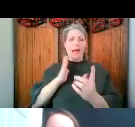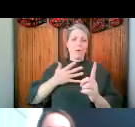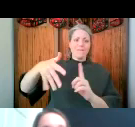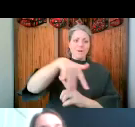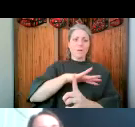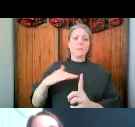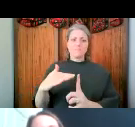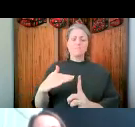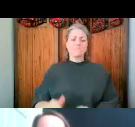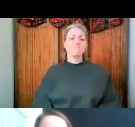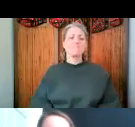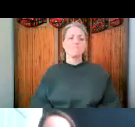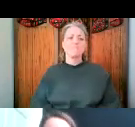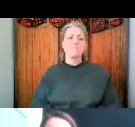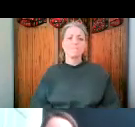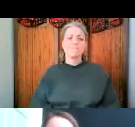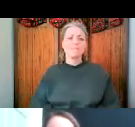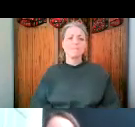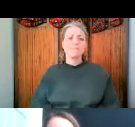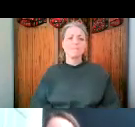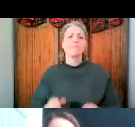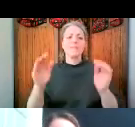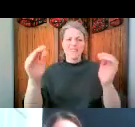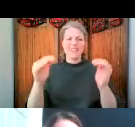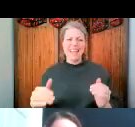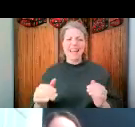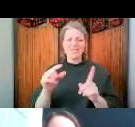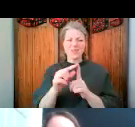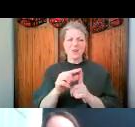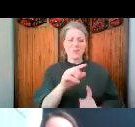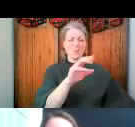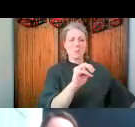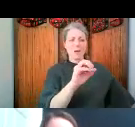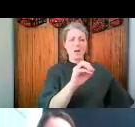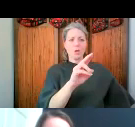The next term that you probably hear constantly is modulation and regulation.